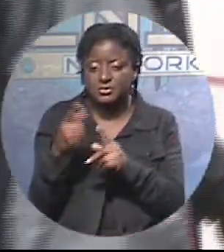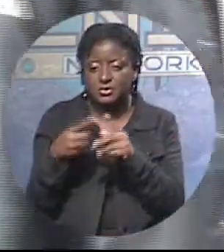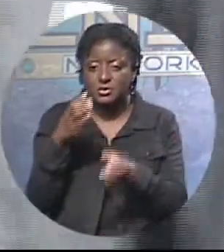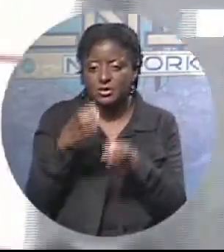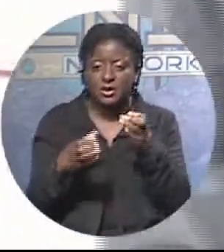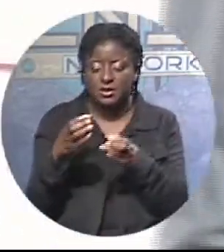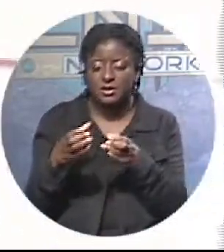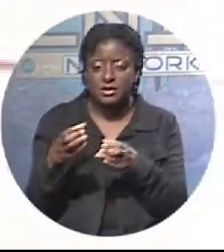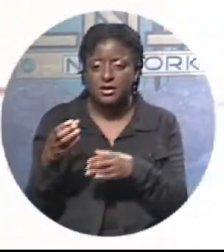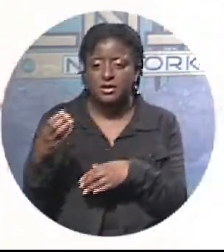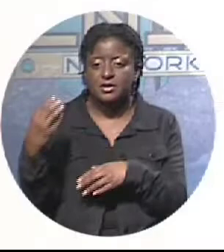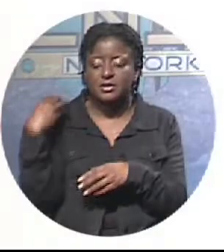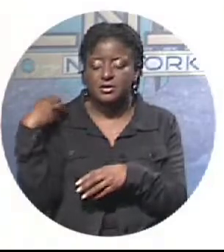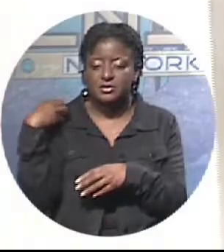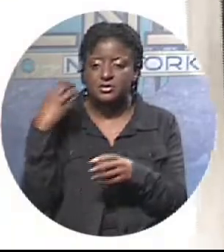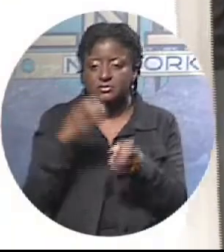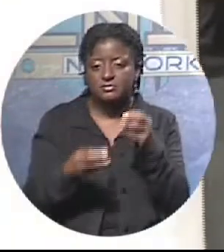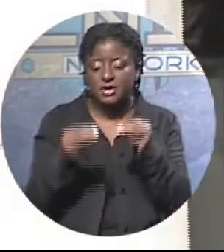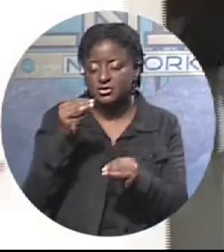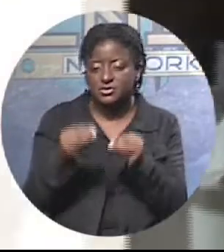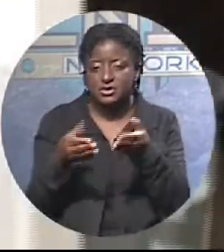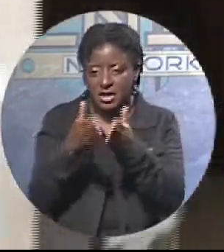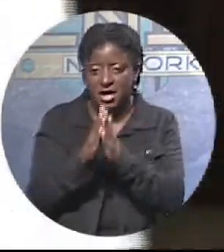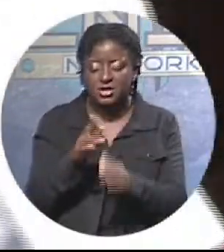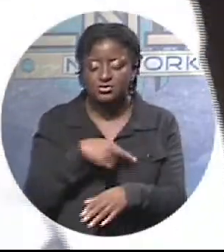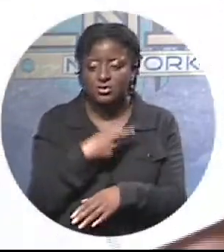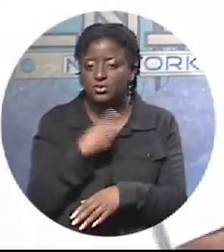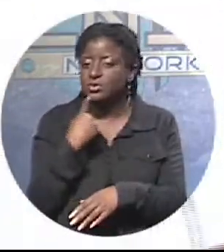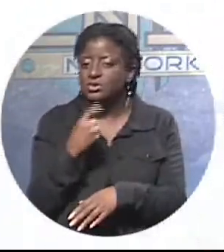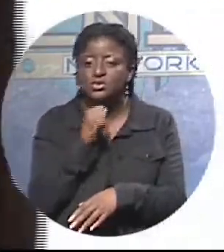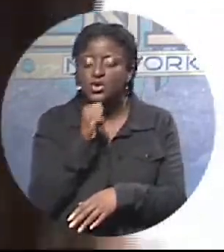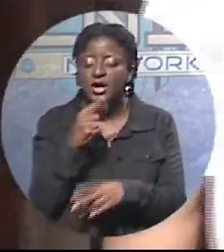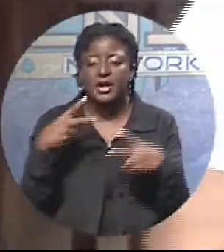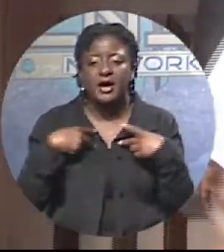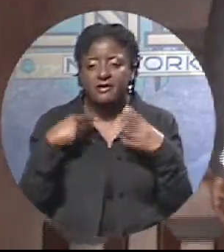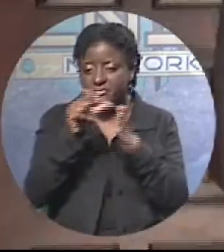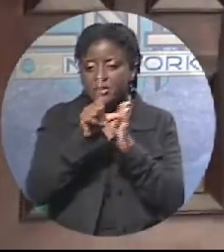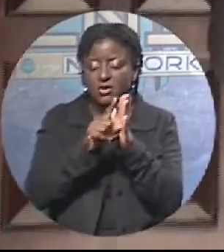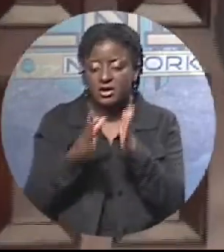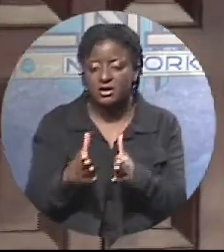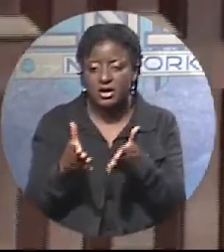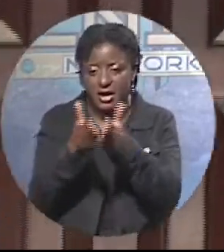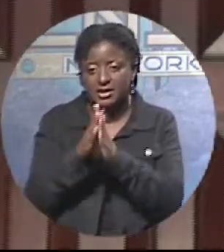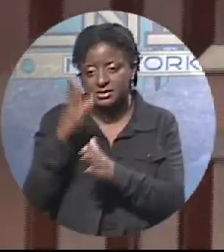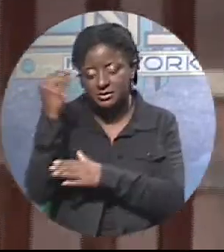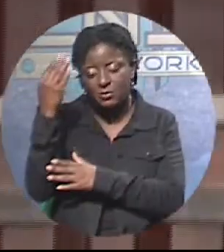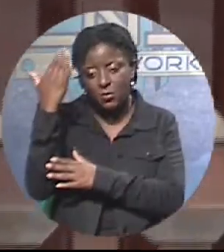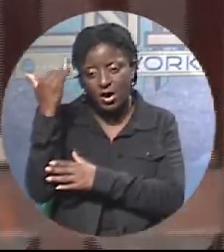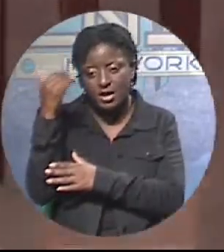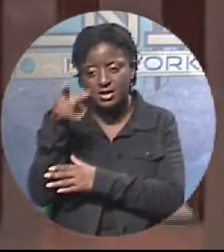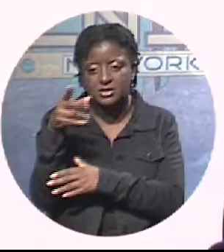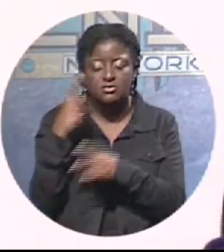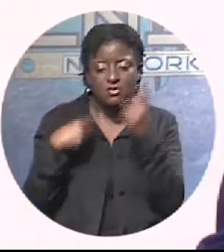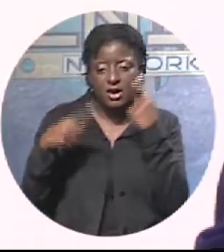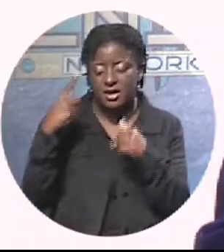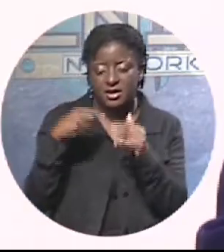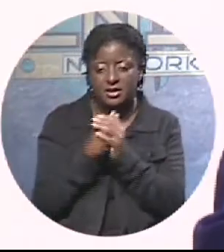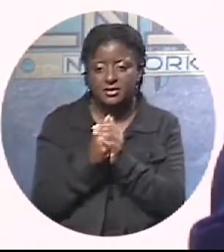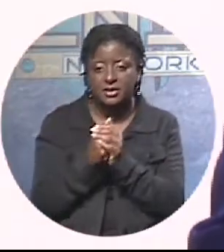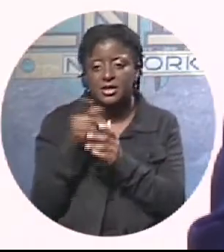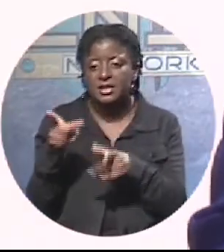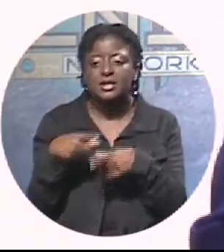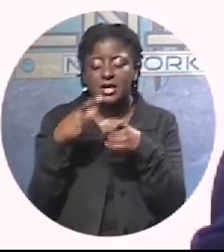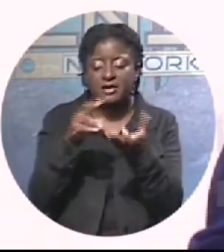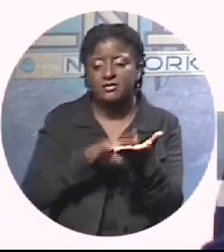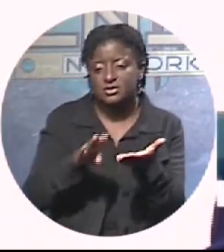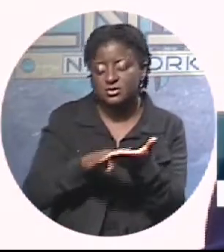asked Roll, who was not represented by an attorney, why he was crying. Roll immediately raised the issue of an alibi. Now, Roll claims